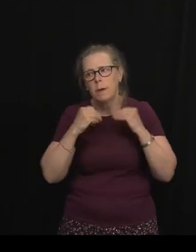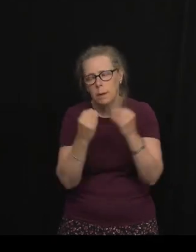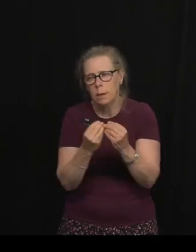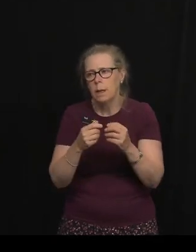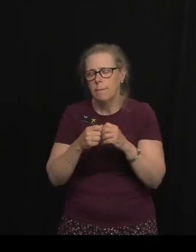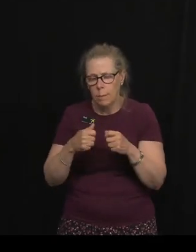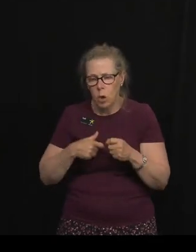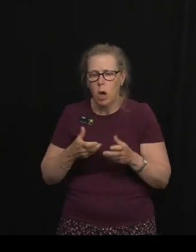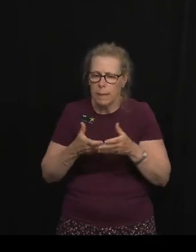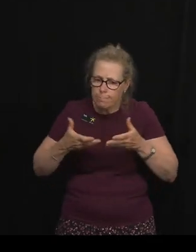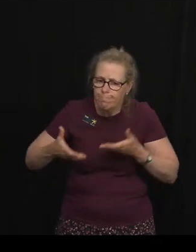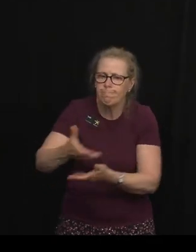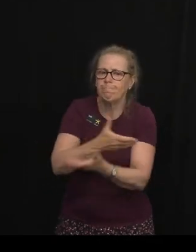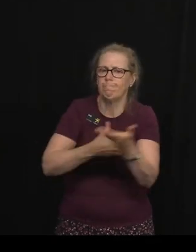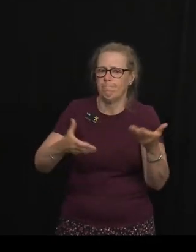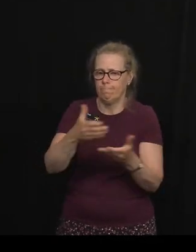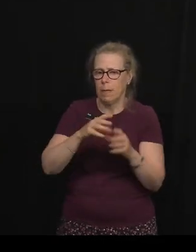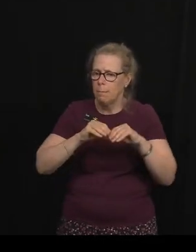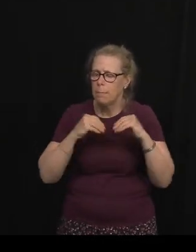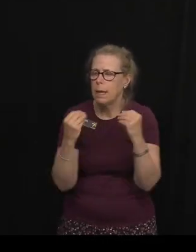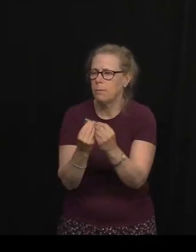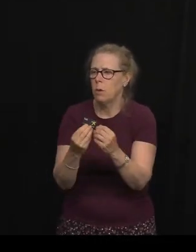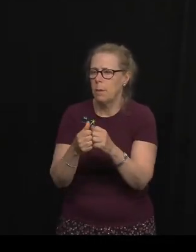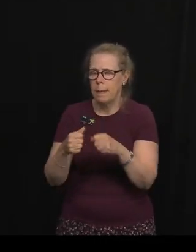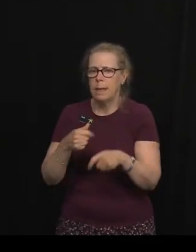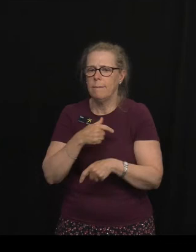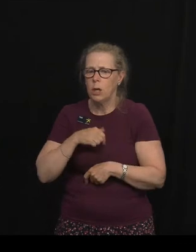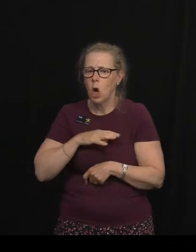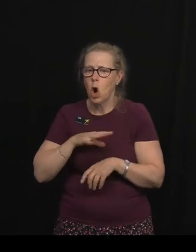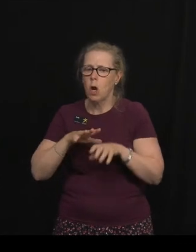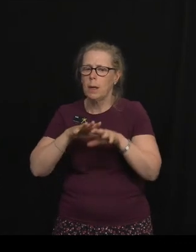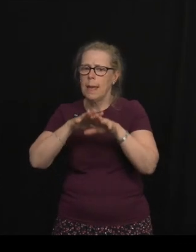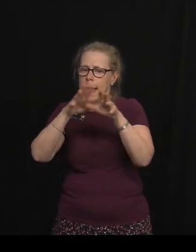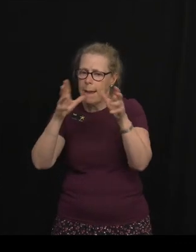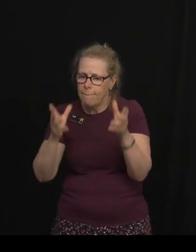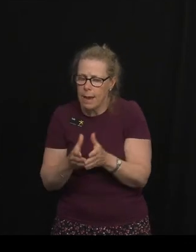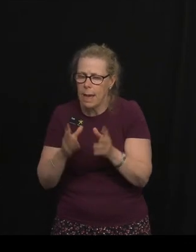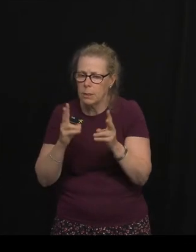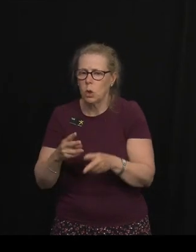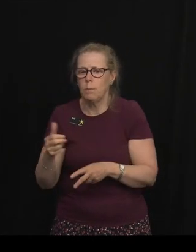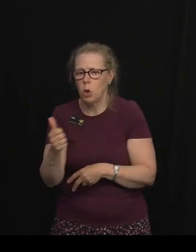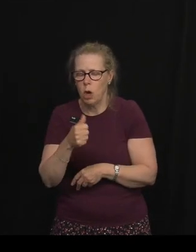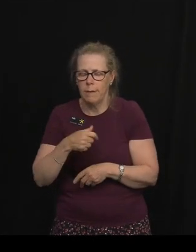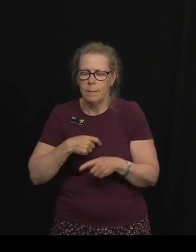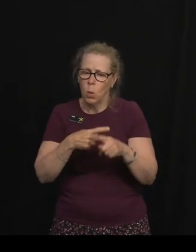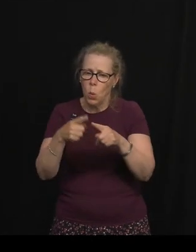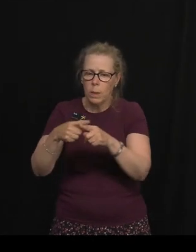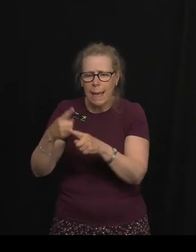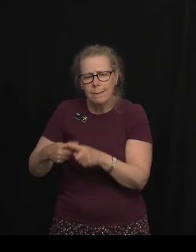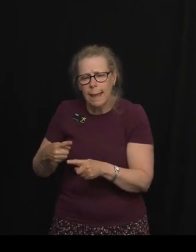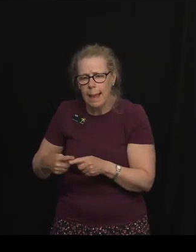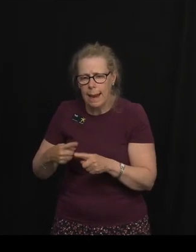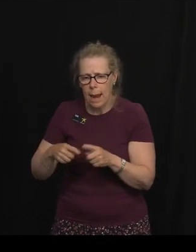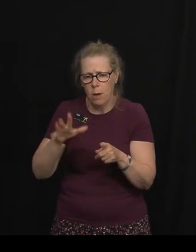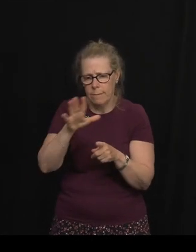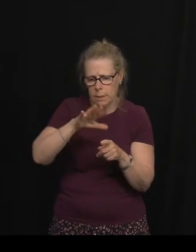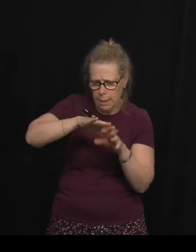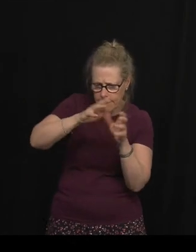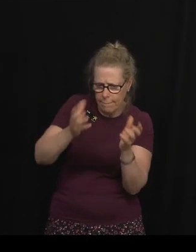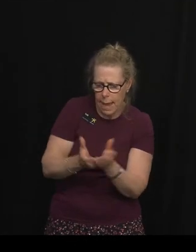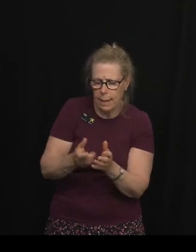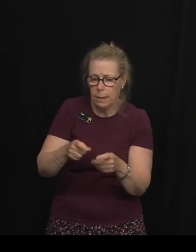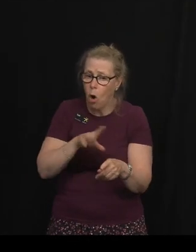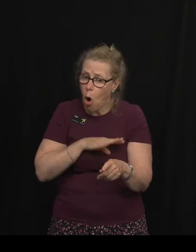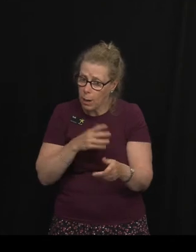pre-negotiated platform. But we have a world that will need this, and we have different parts of the world that are now have built quite a lot of